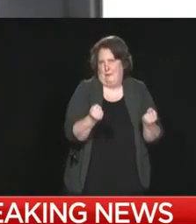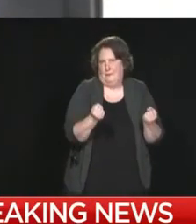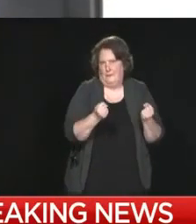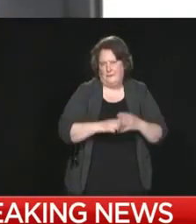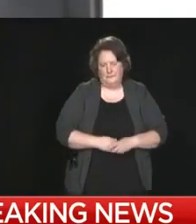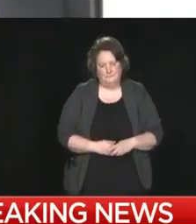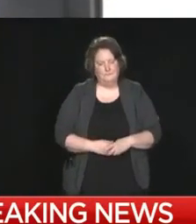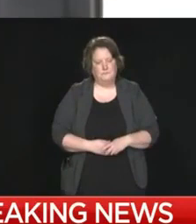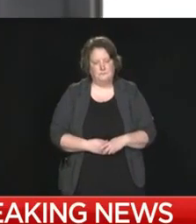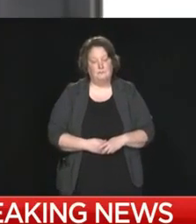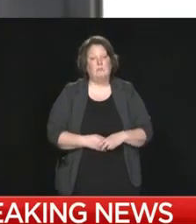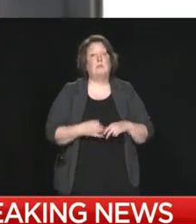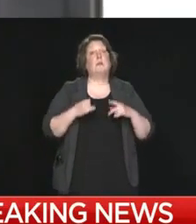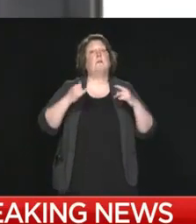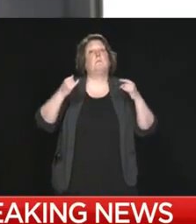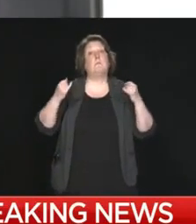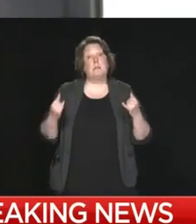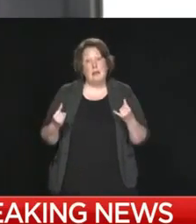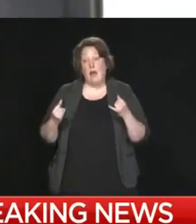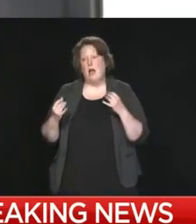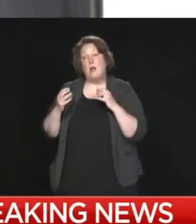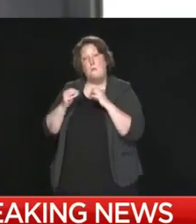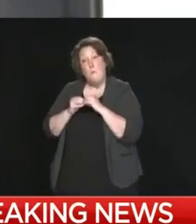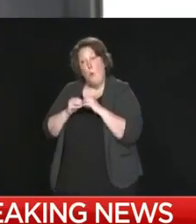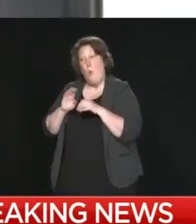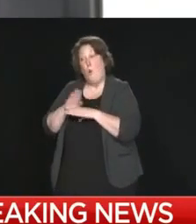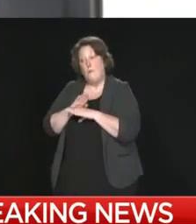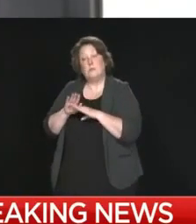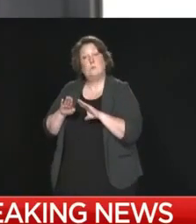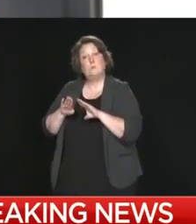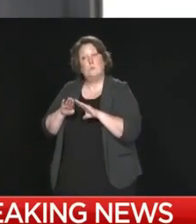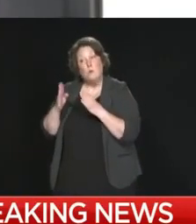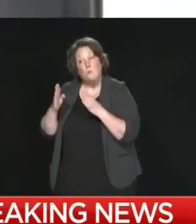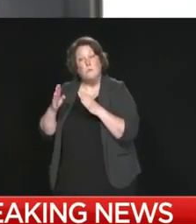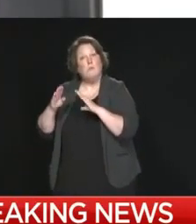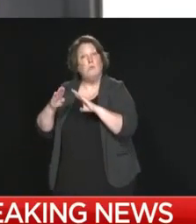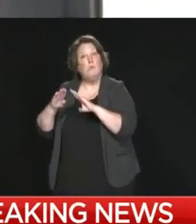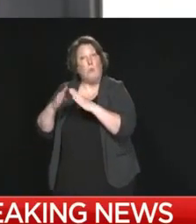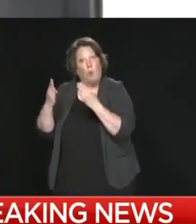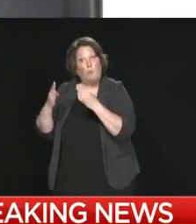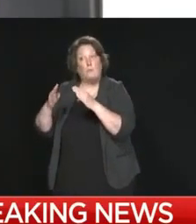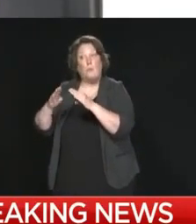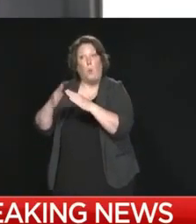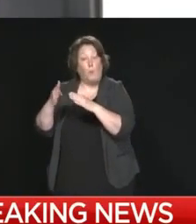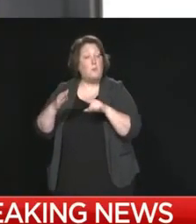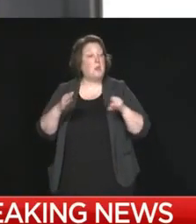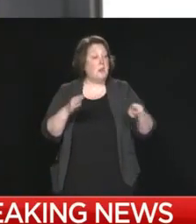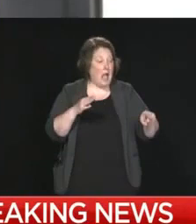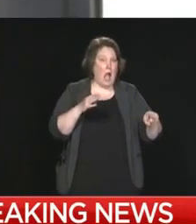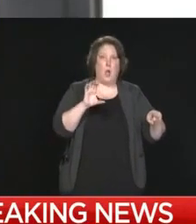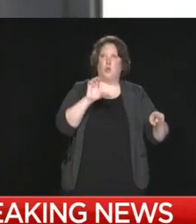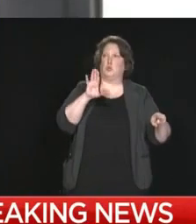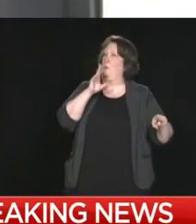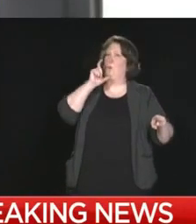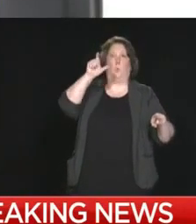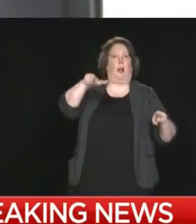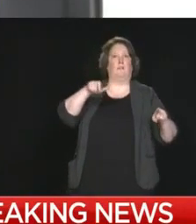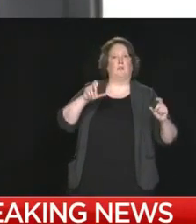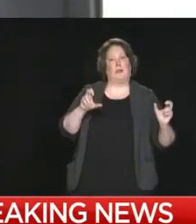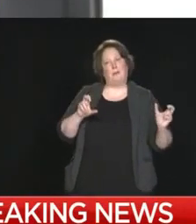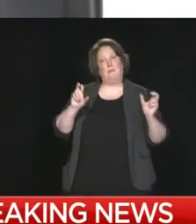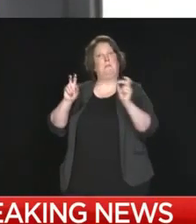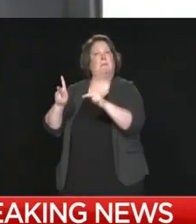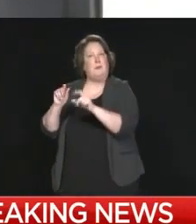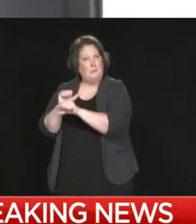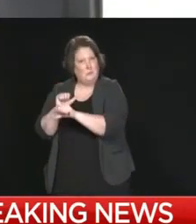now, as economic activity is starting up again, people are going to work, and once